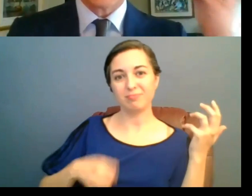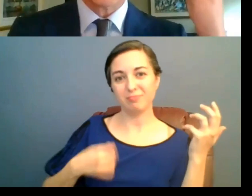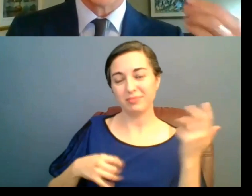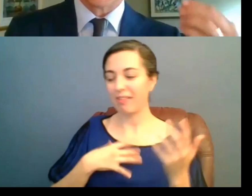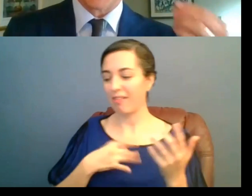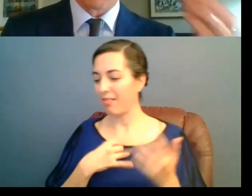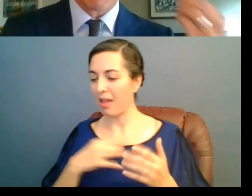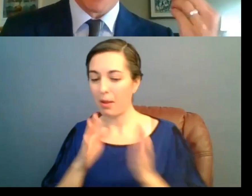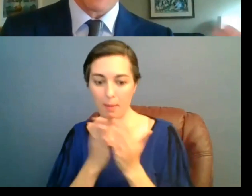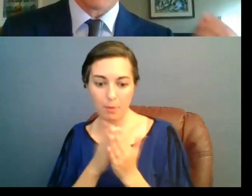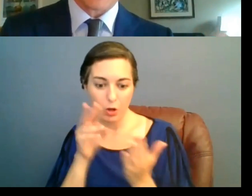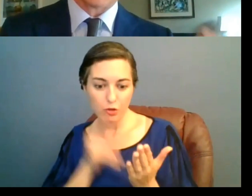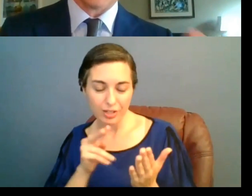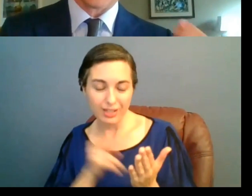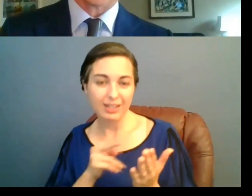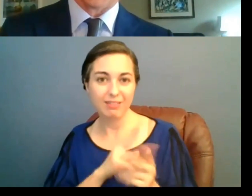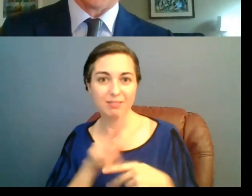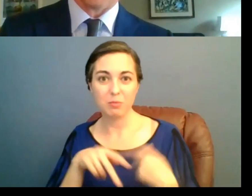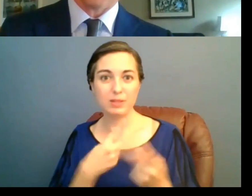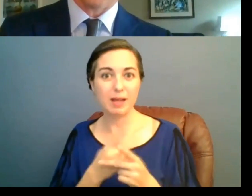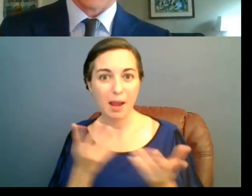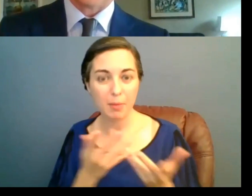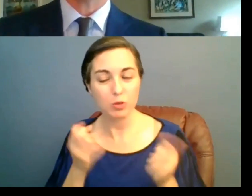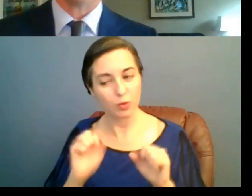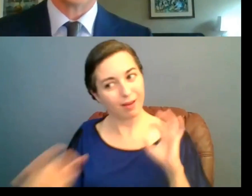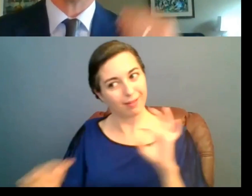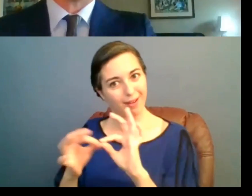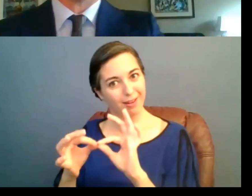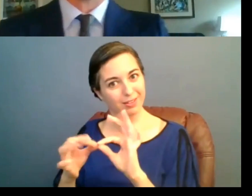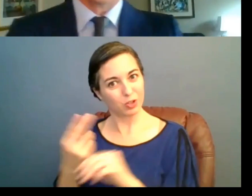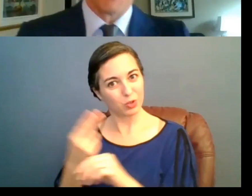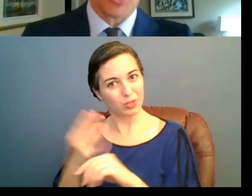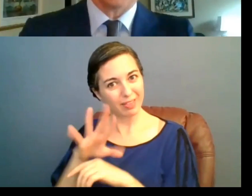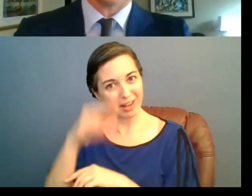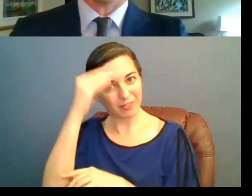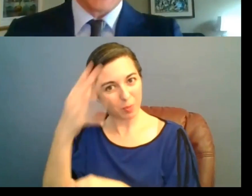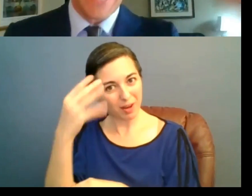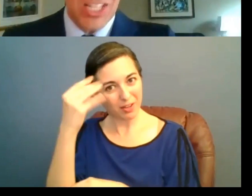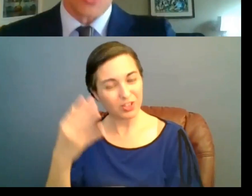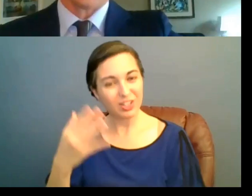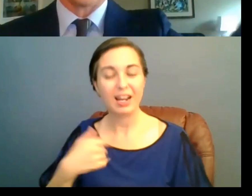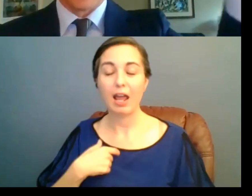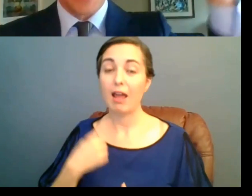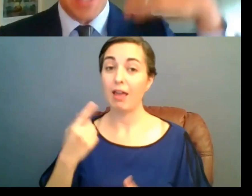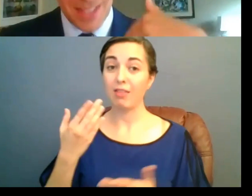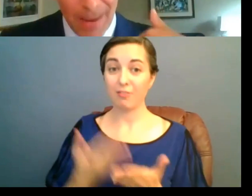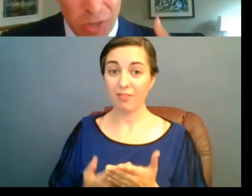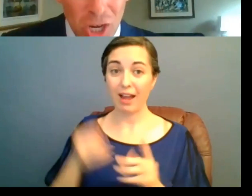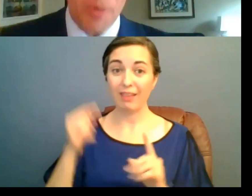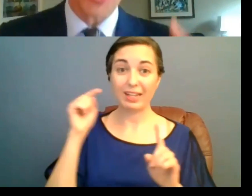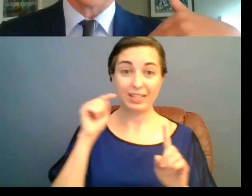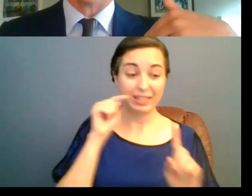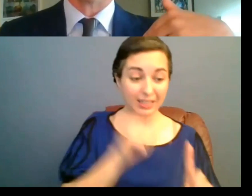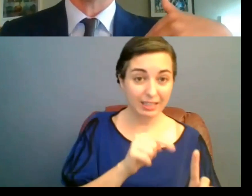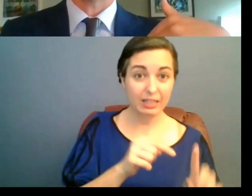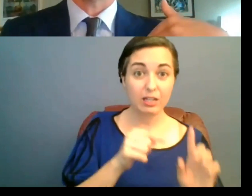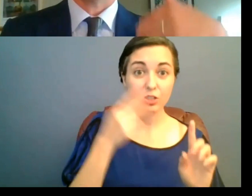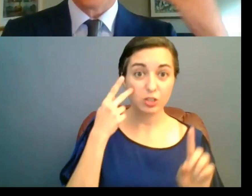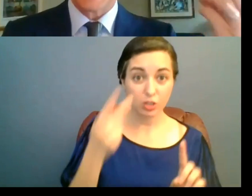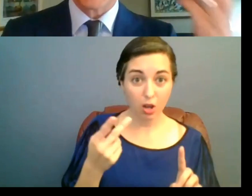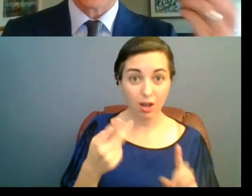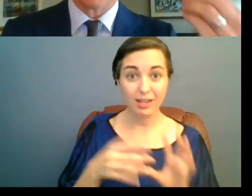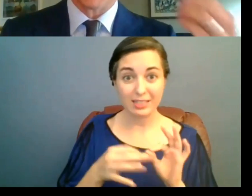or that's the stuff where you might make that connection. And the fact that someone was able to, you know, that he saw that the same summer